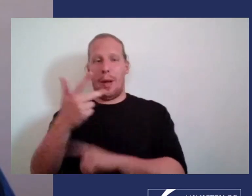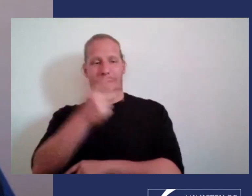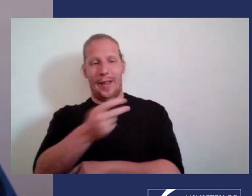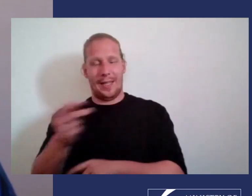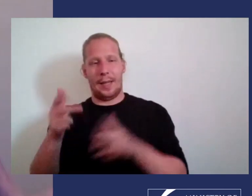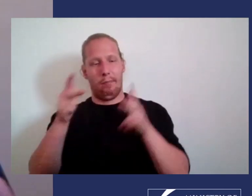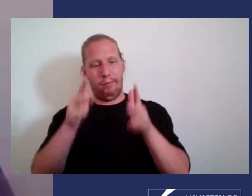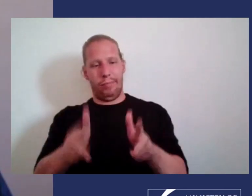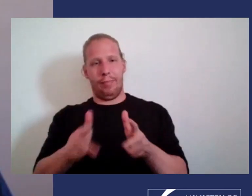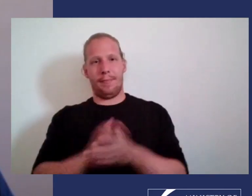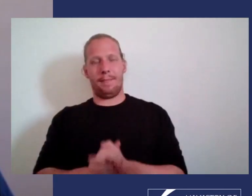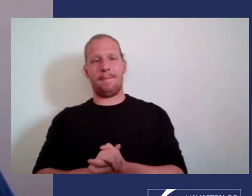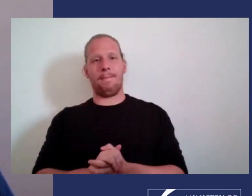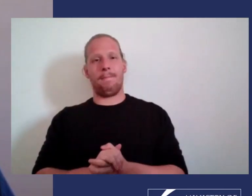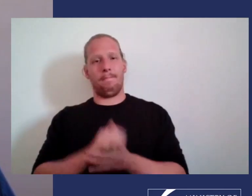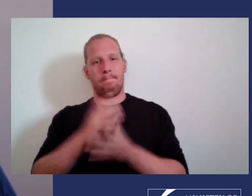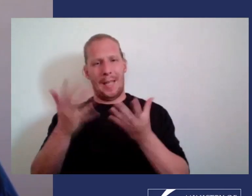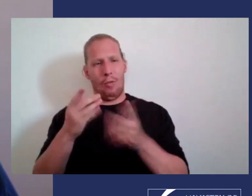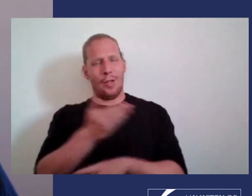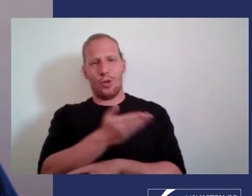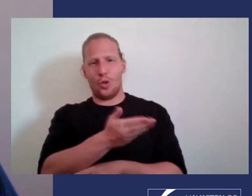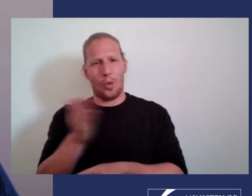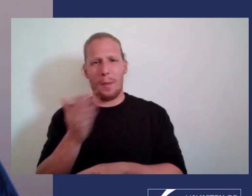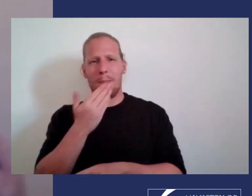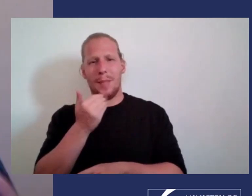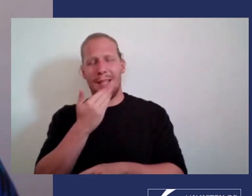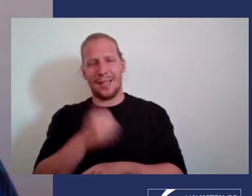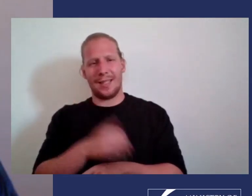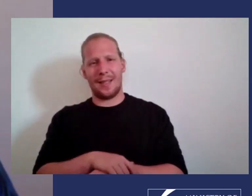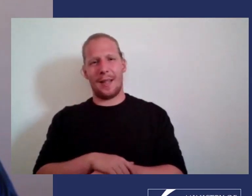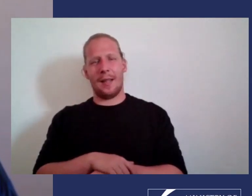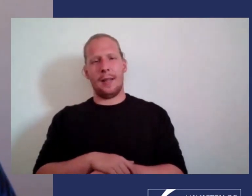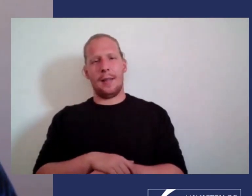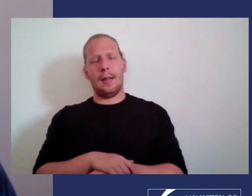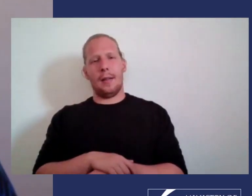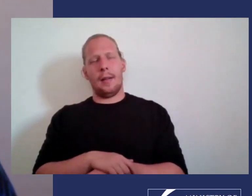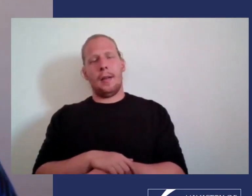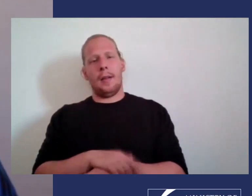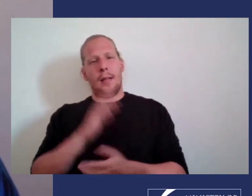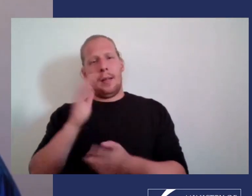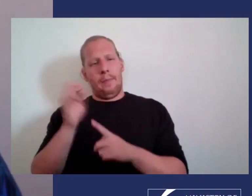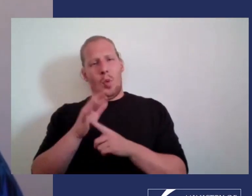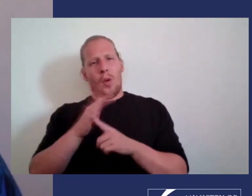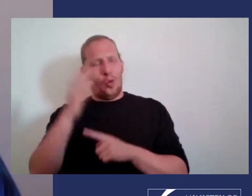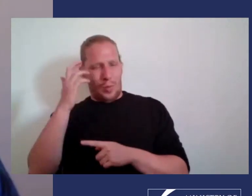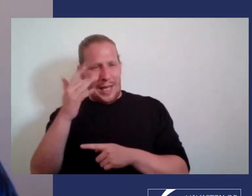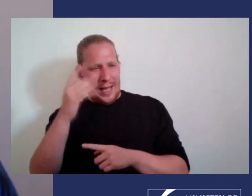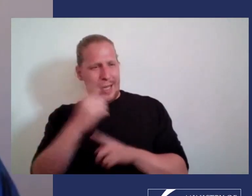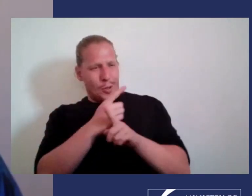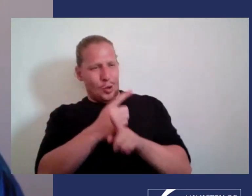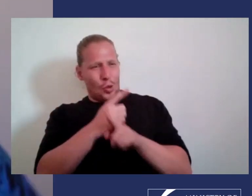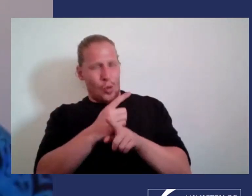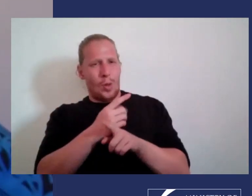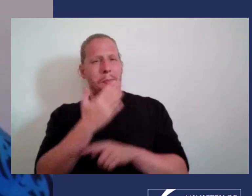done. Kia kahara koutou. Really think about it, talk about it, and then please do